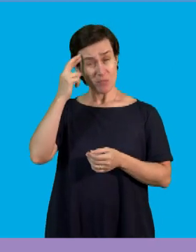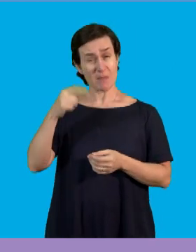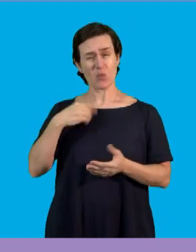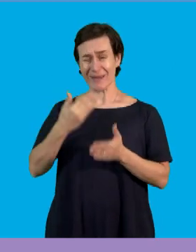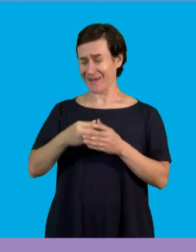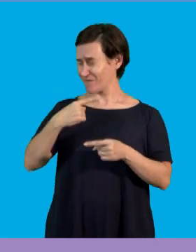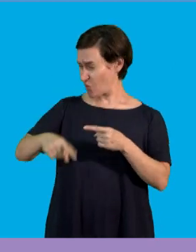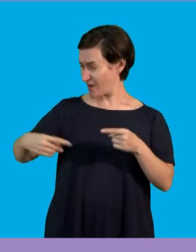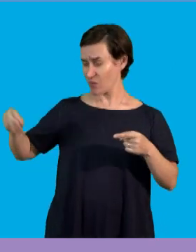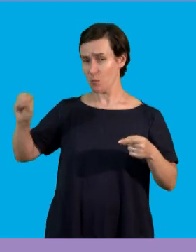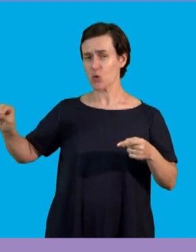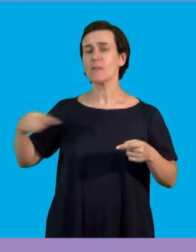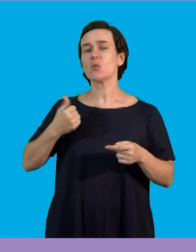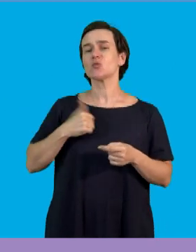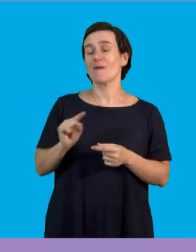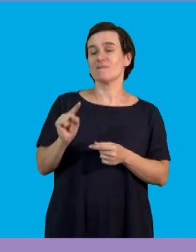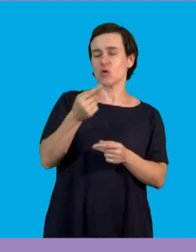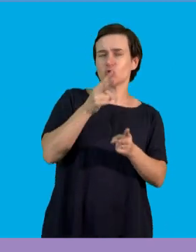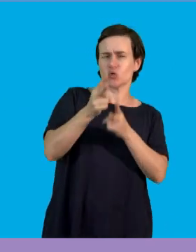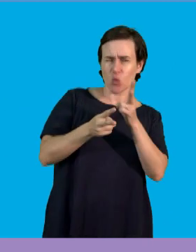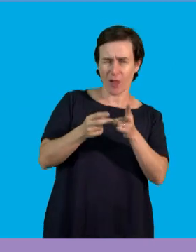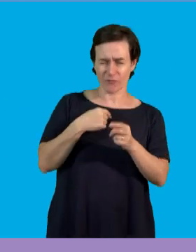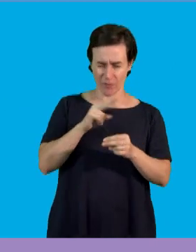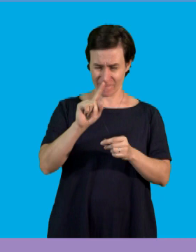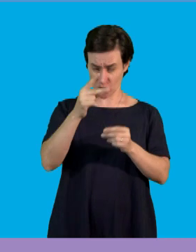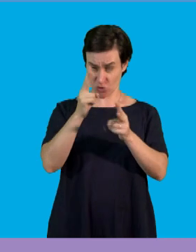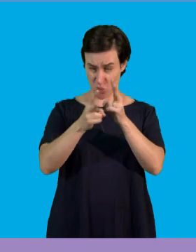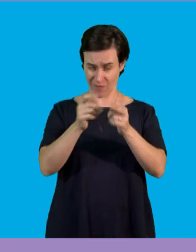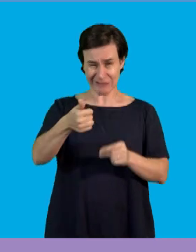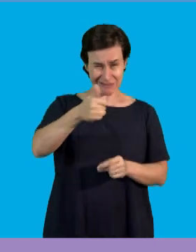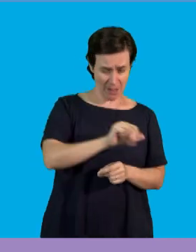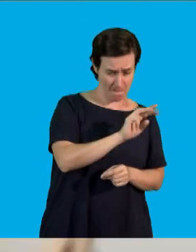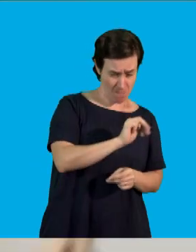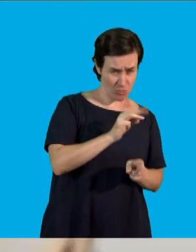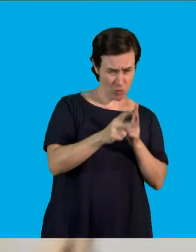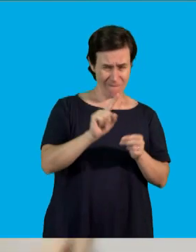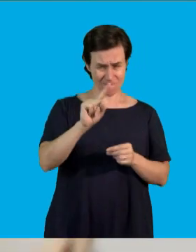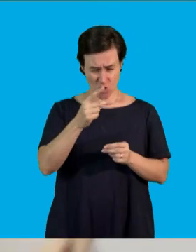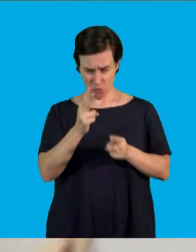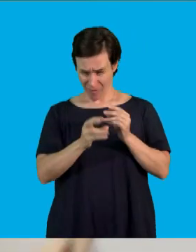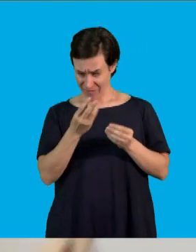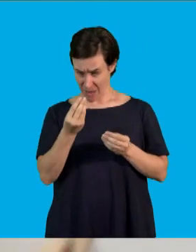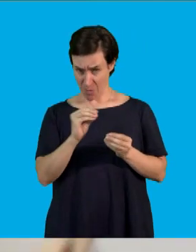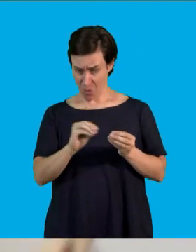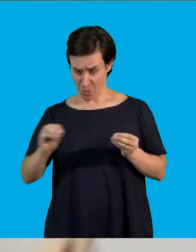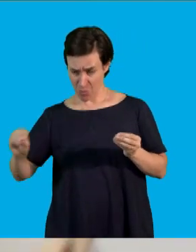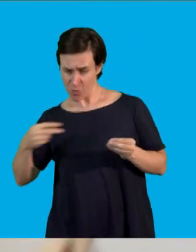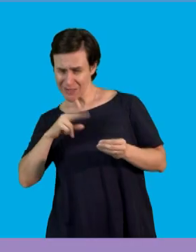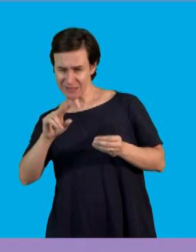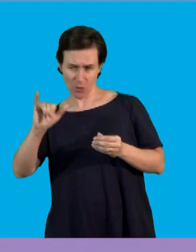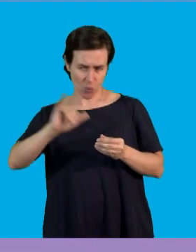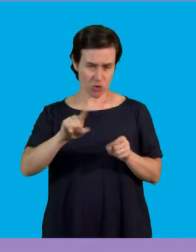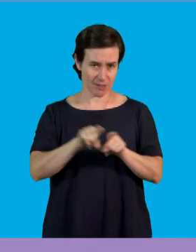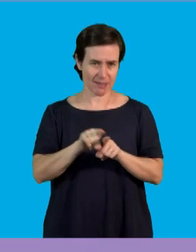infinity. We are just listing the first 12, hoping that we are going to find a common one within those first 12. So